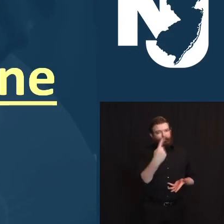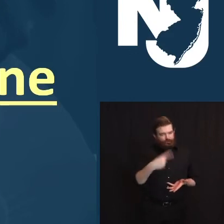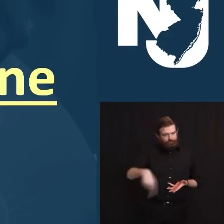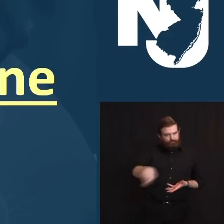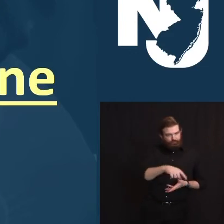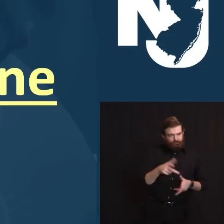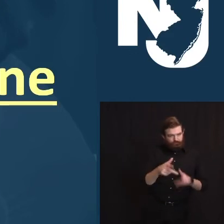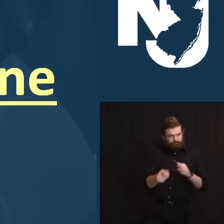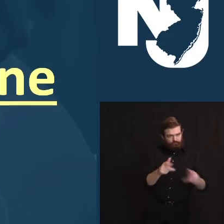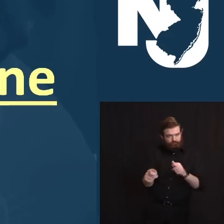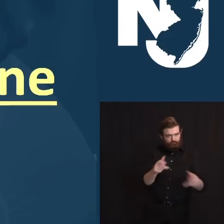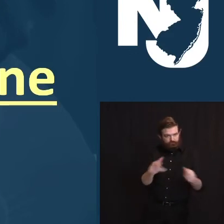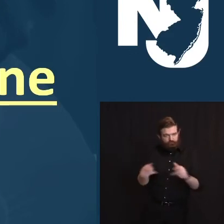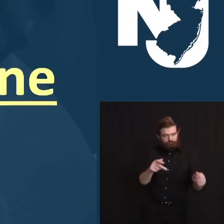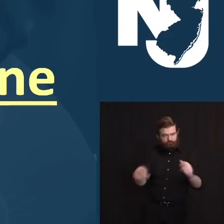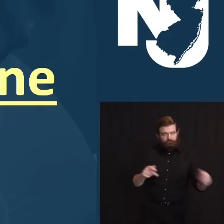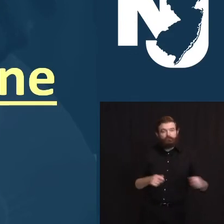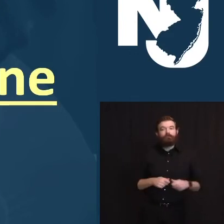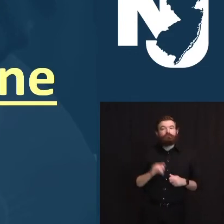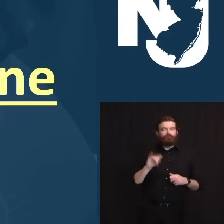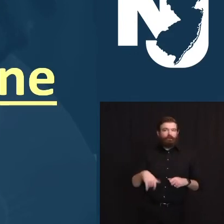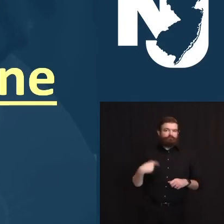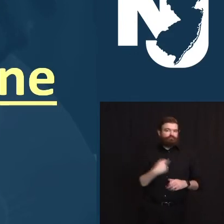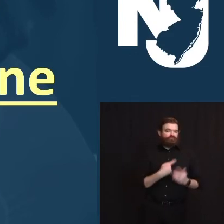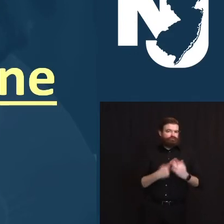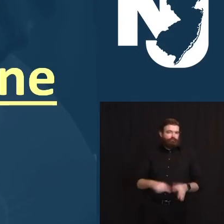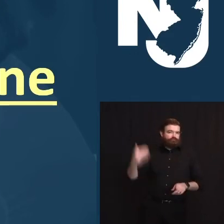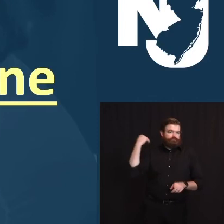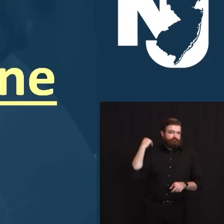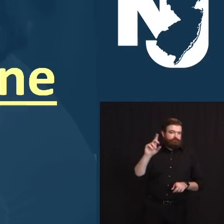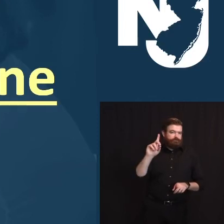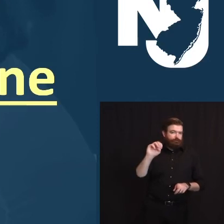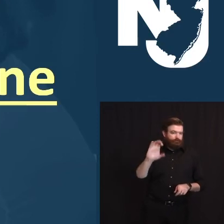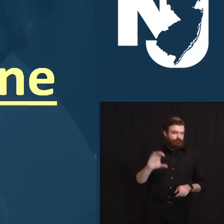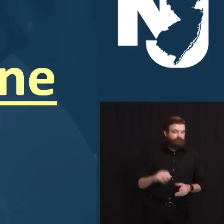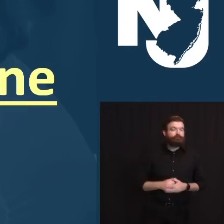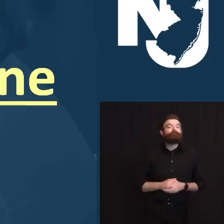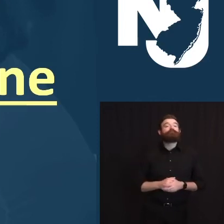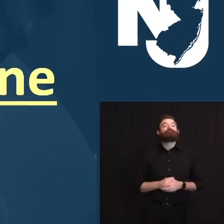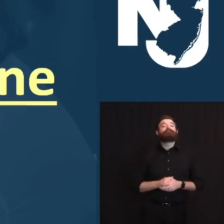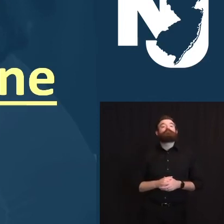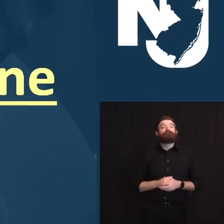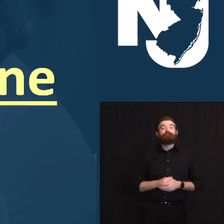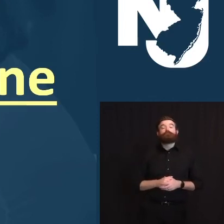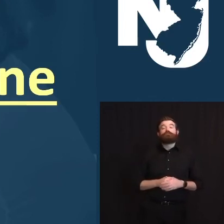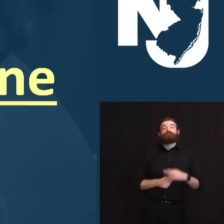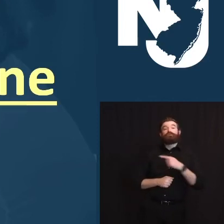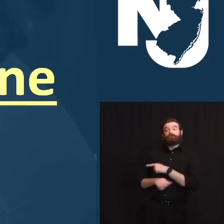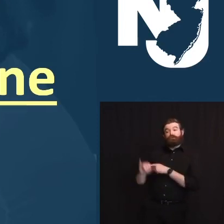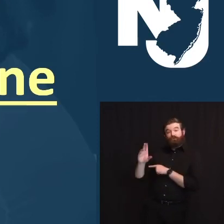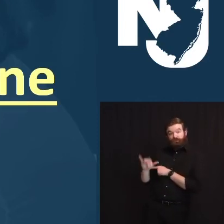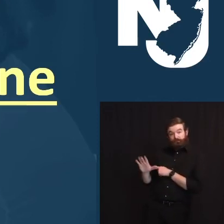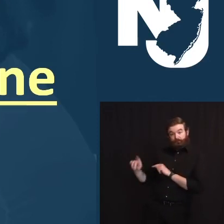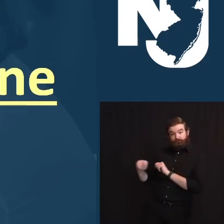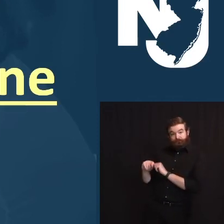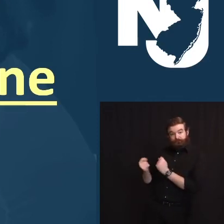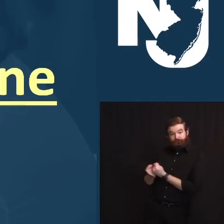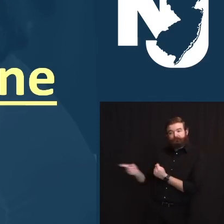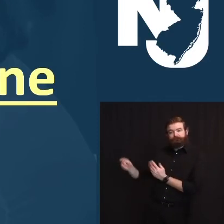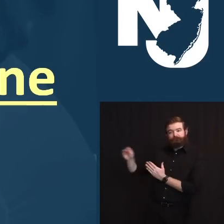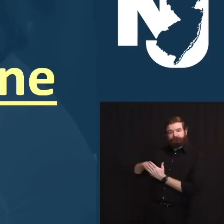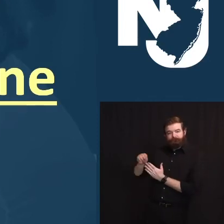Judy deliberately, with her team, did the work to submit to the feds the largest,